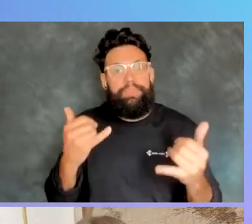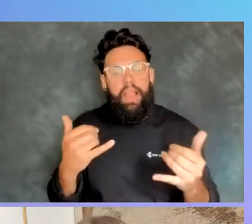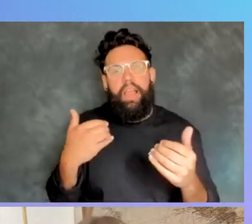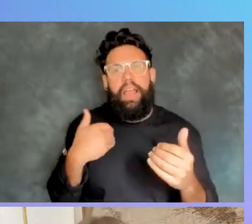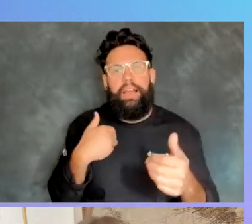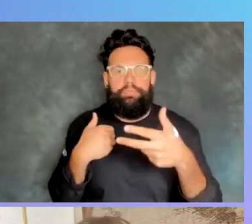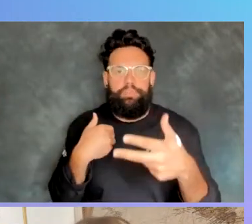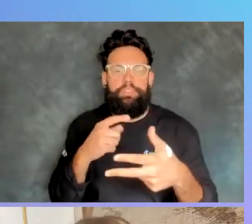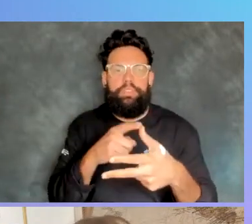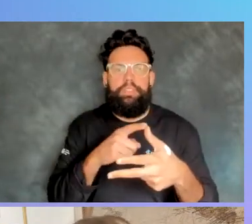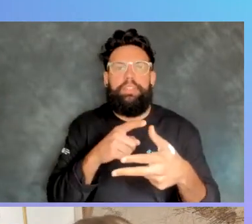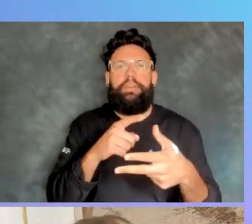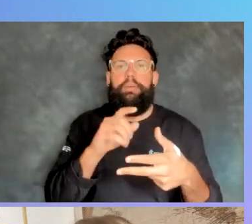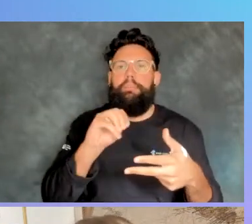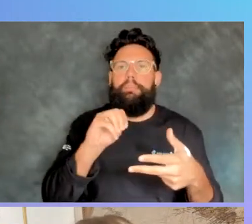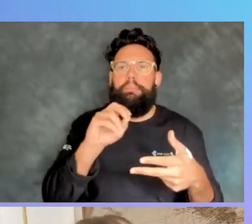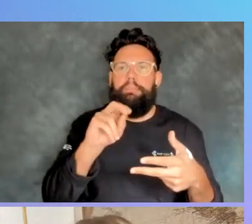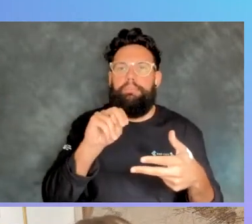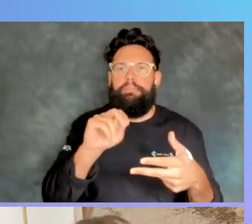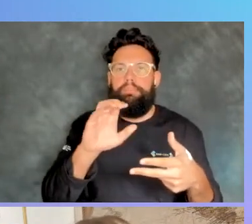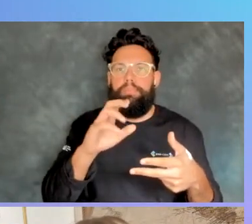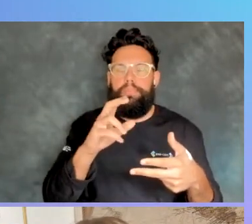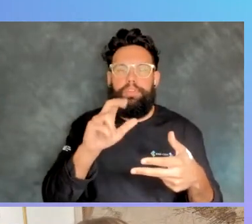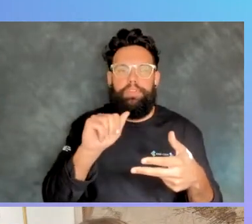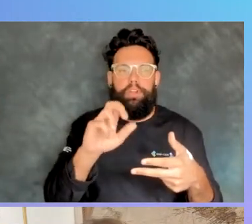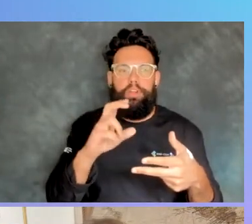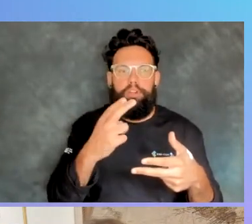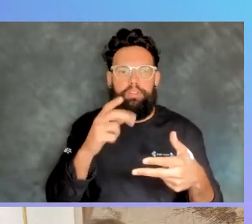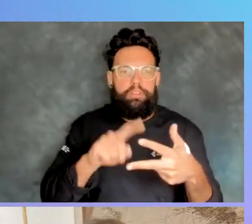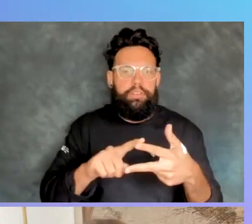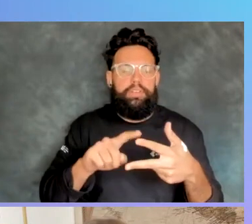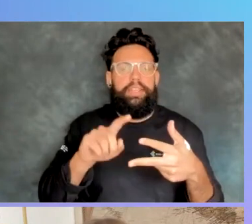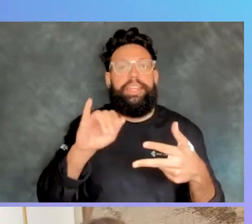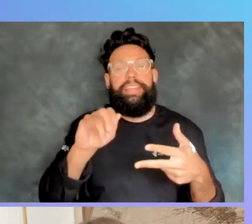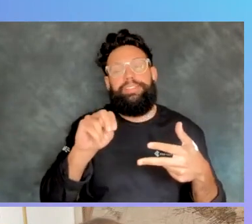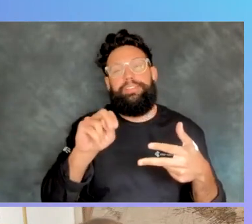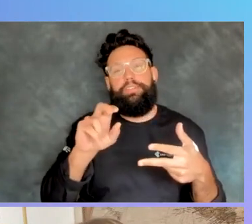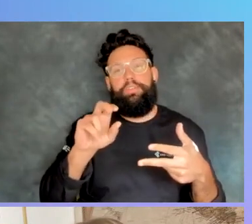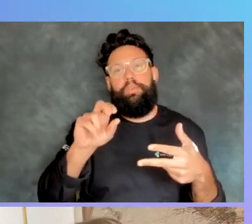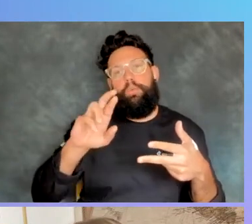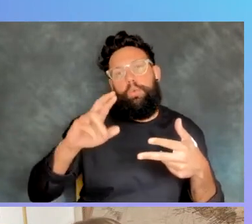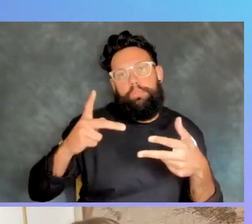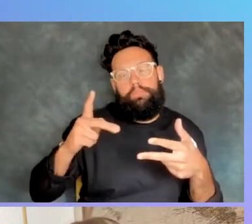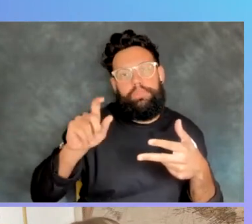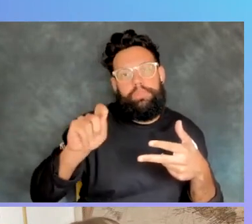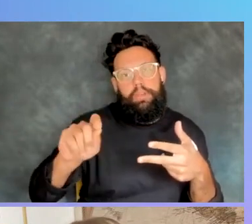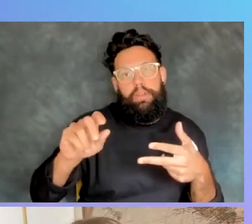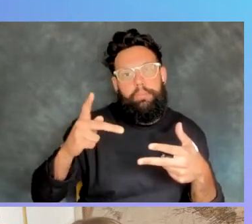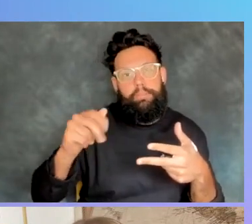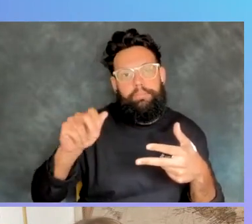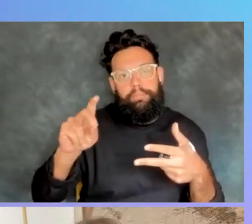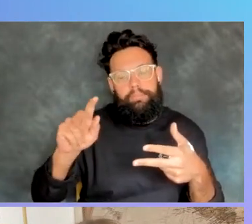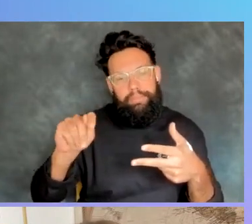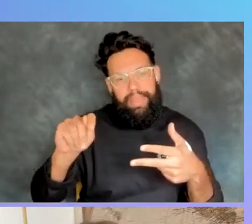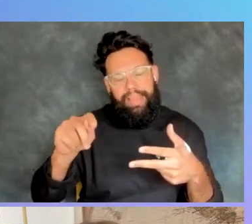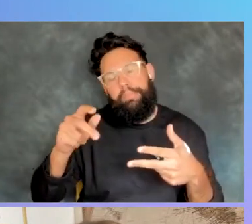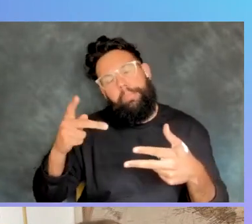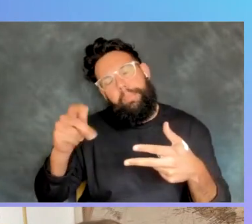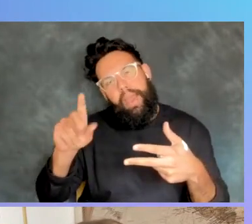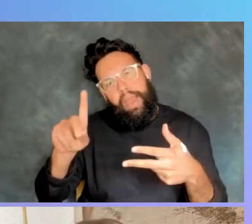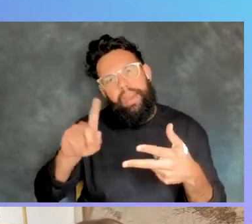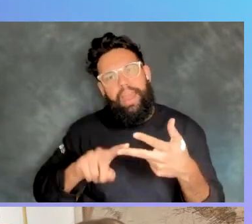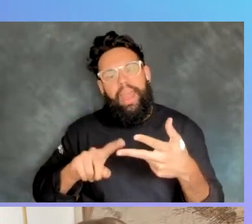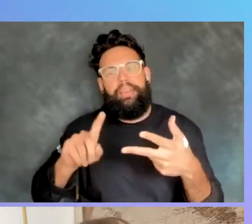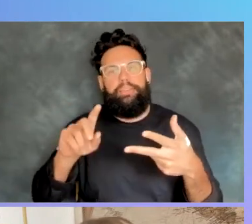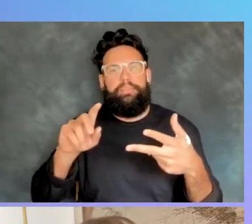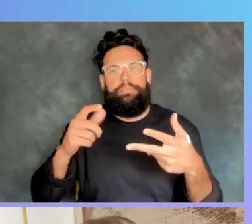new. We have Dot Incorporation's DotPad, and then we have Orbit Research's Graffiti. They're not